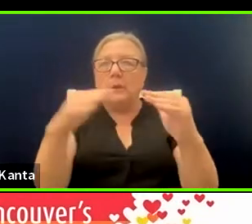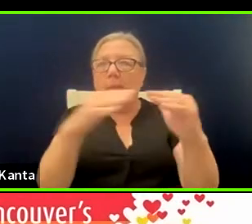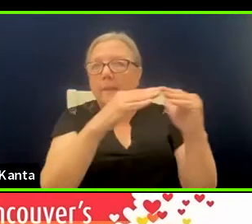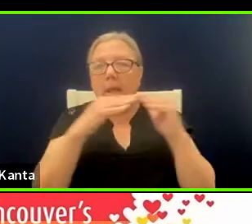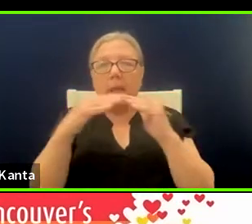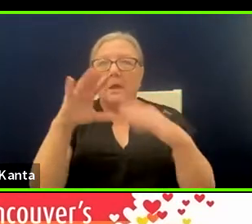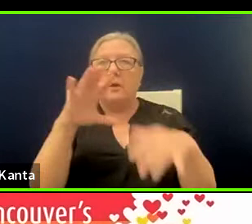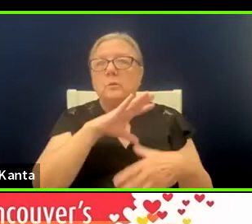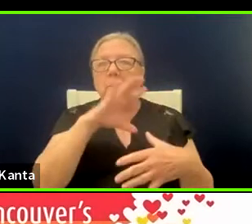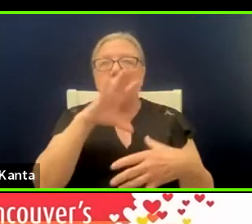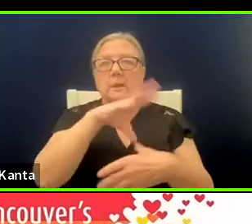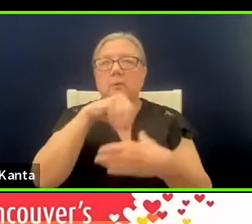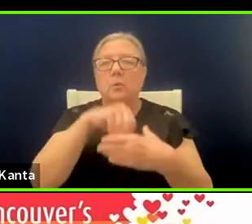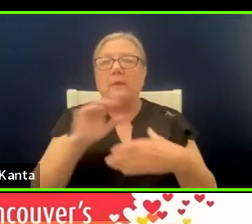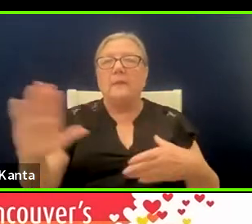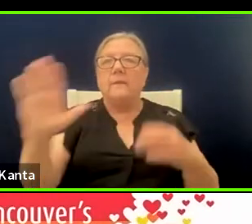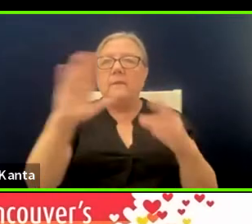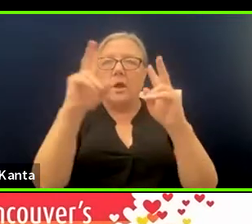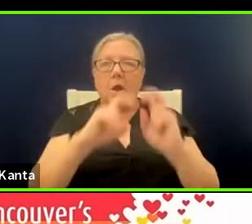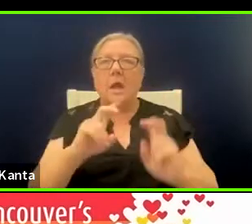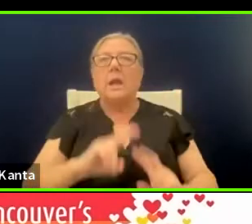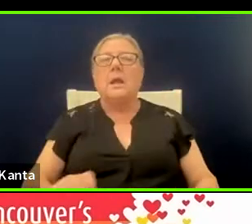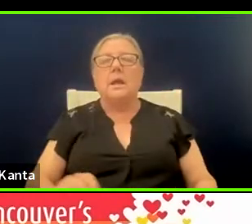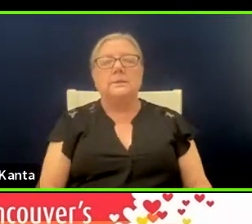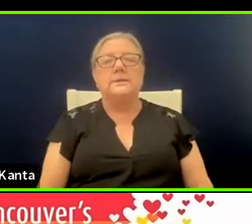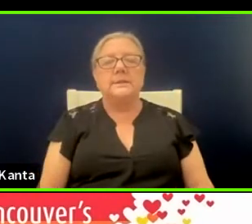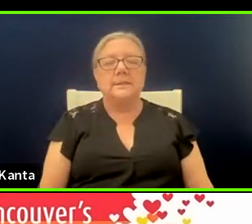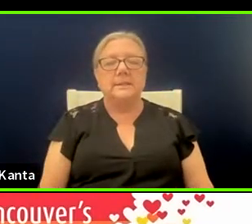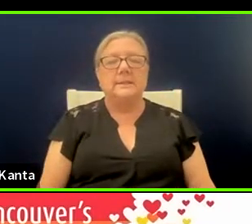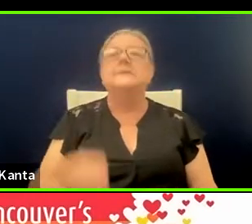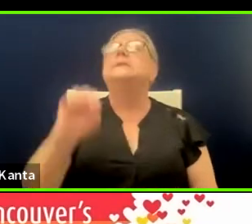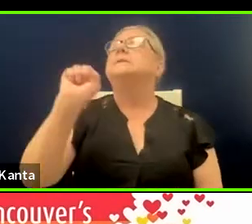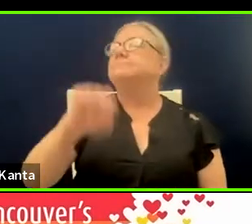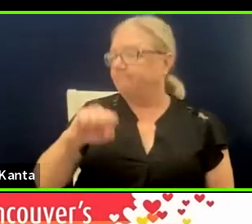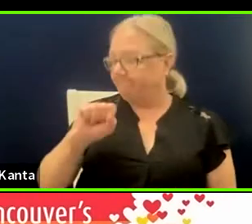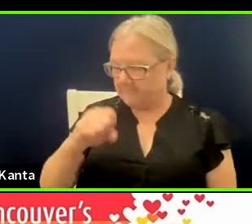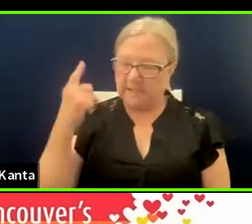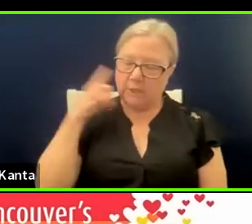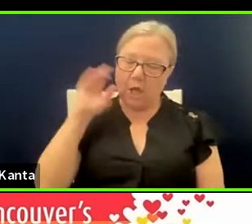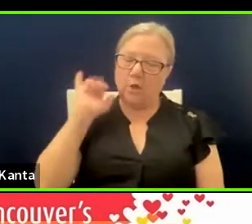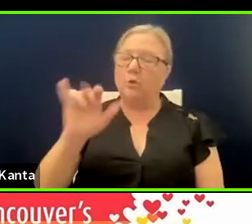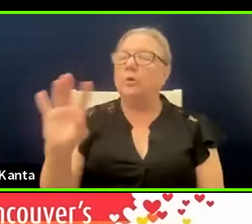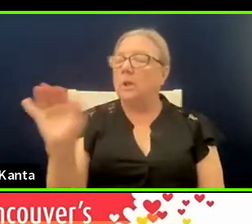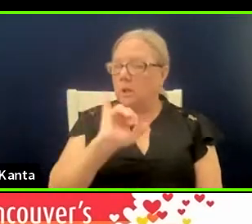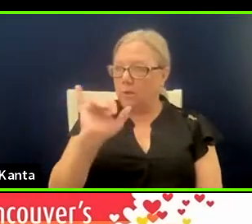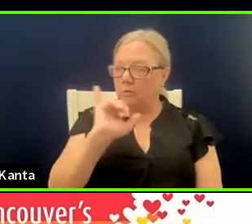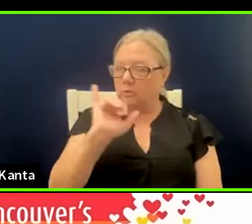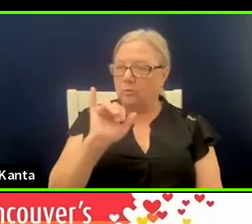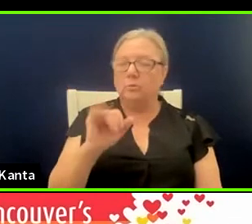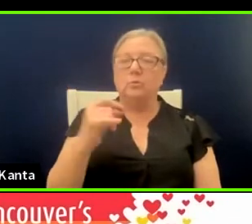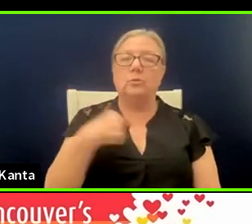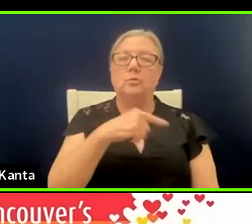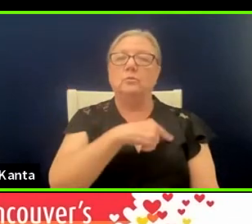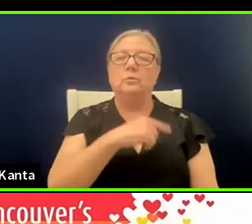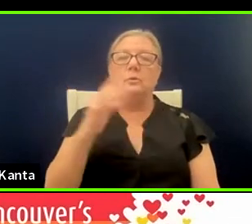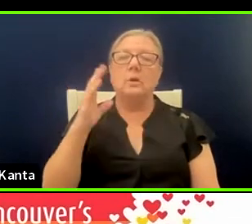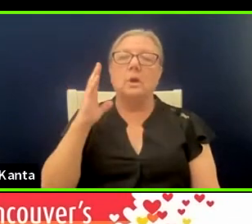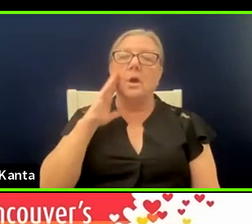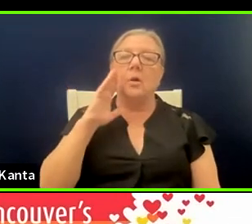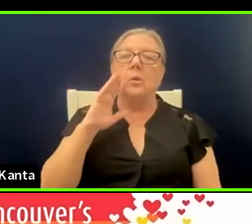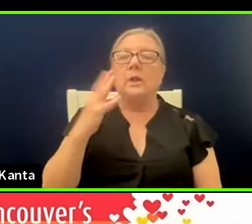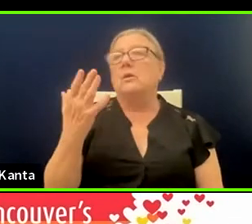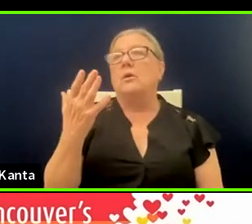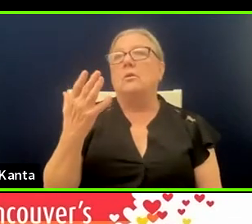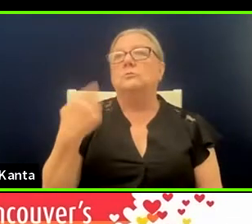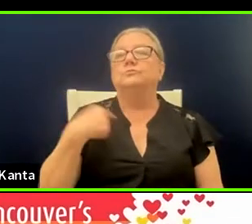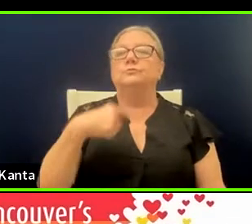analysis. Yeah, I heard that pretty loudly and clearly, and we know that that's been happening under the hood, but we need to do a better job